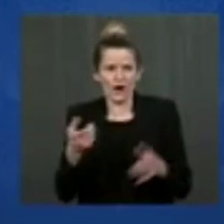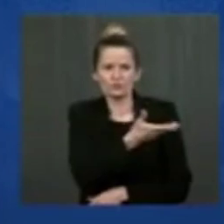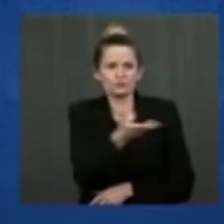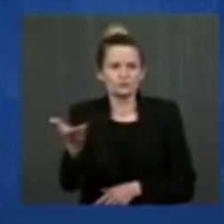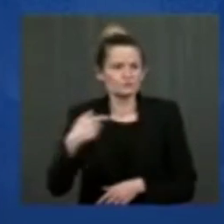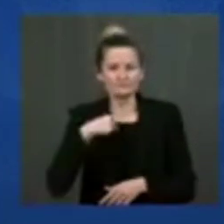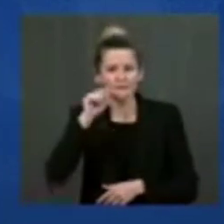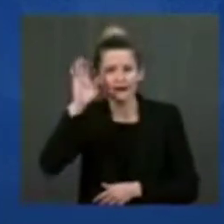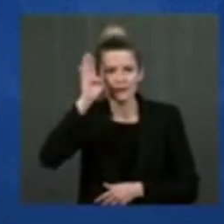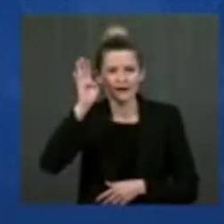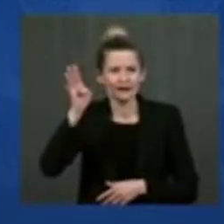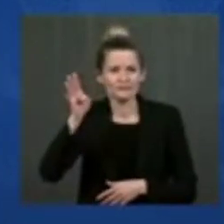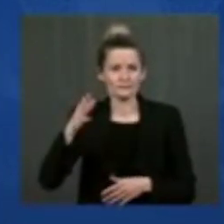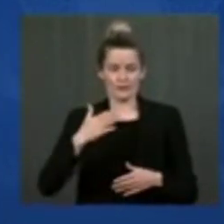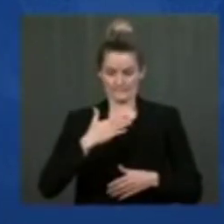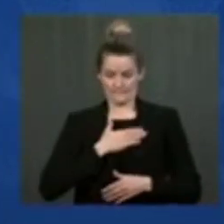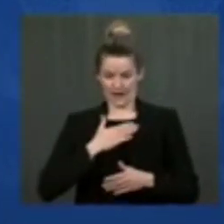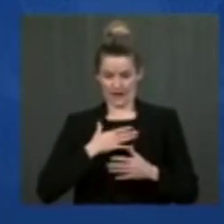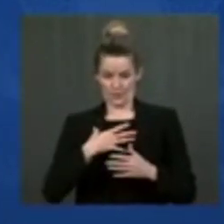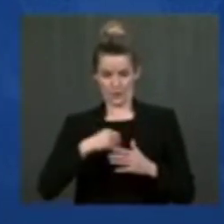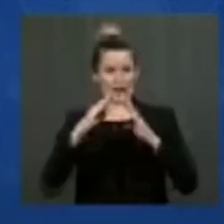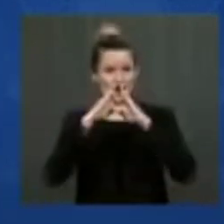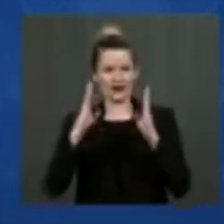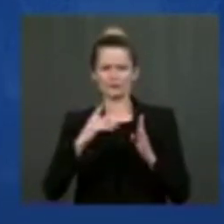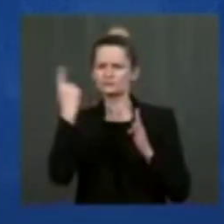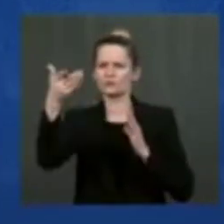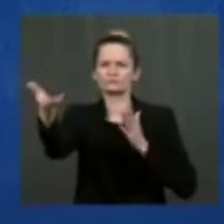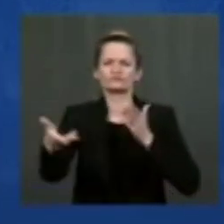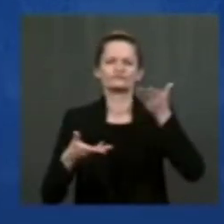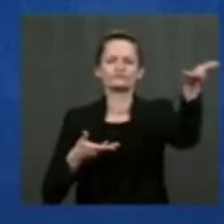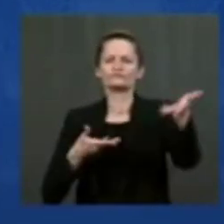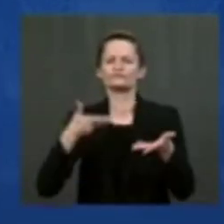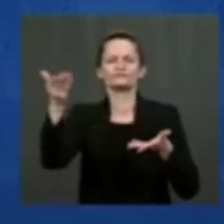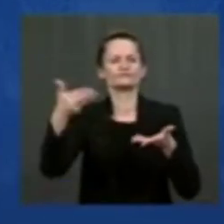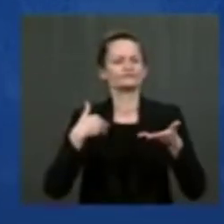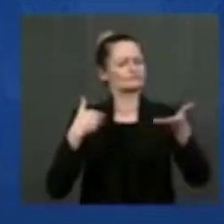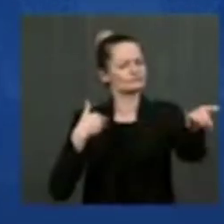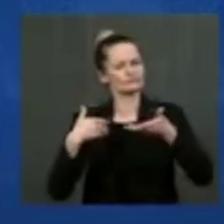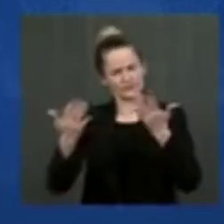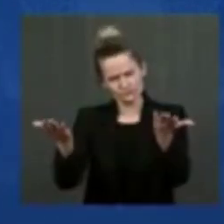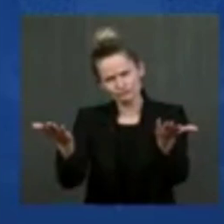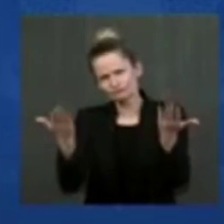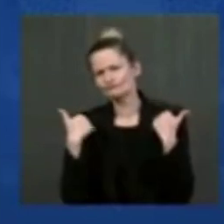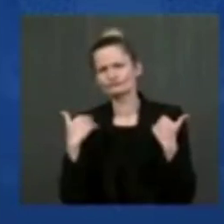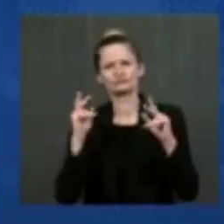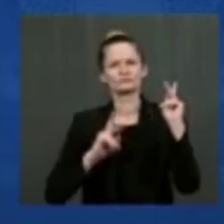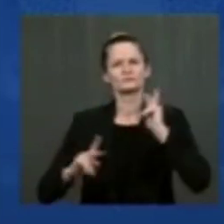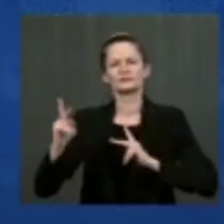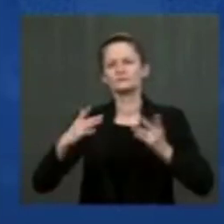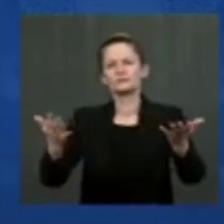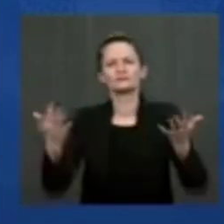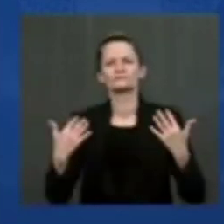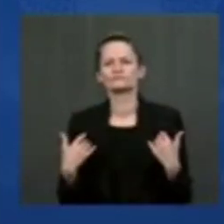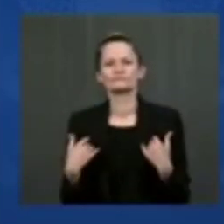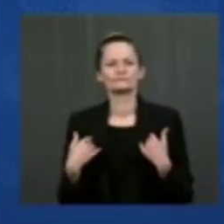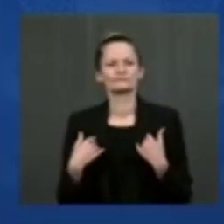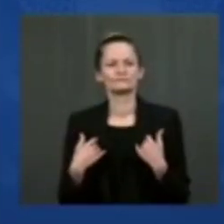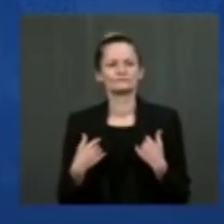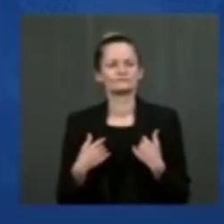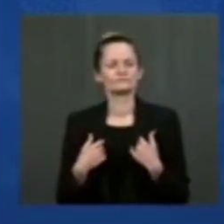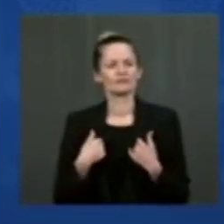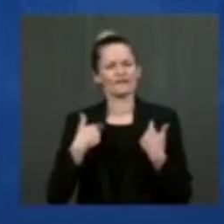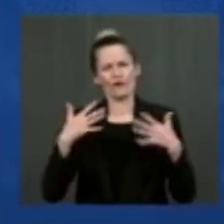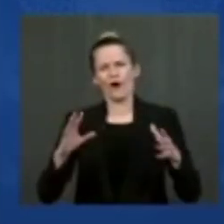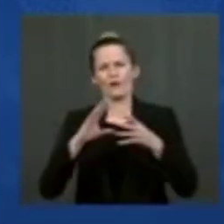be welcome. Always be welcome. Labor will always be welcome. You've heard me say many times, I intend to be the